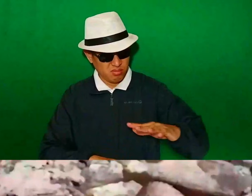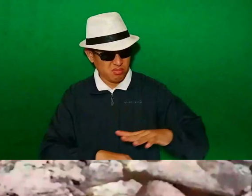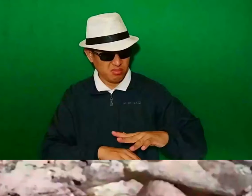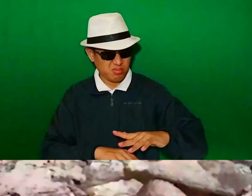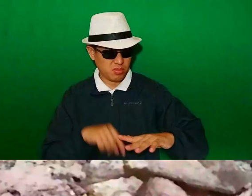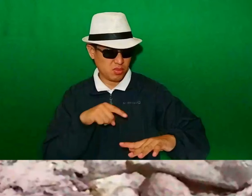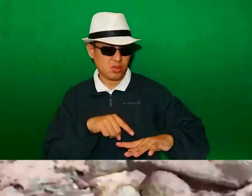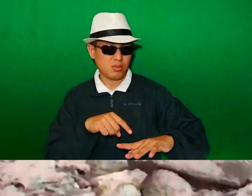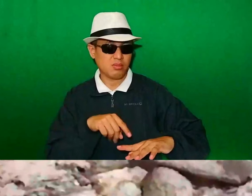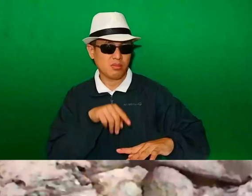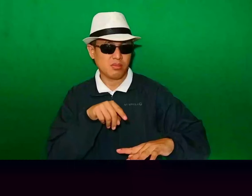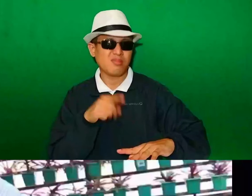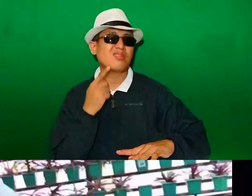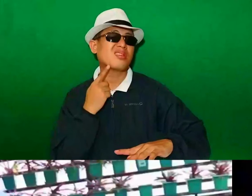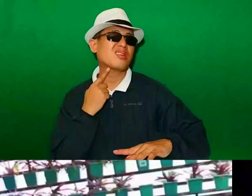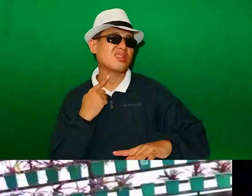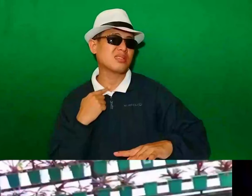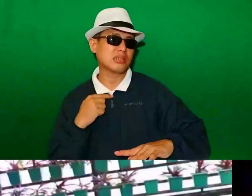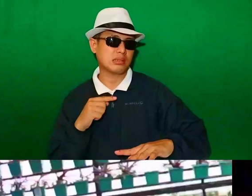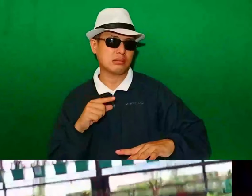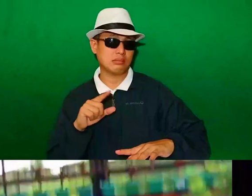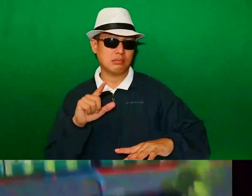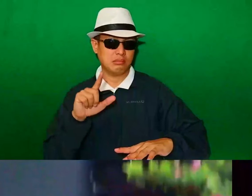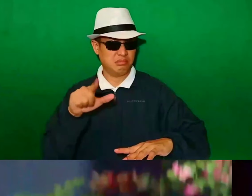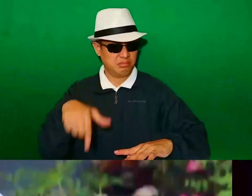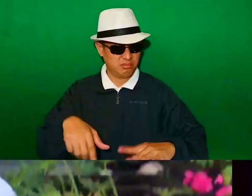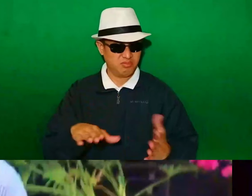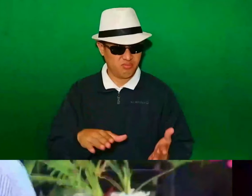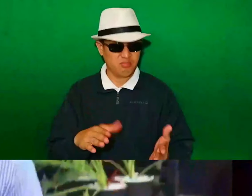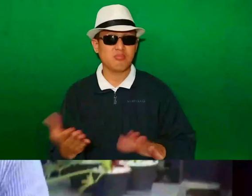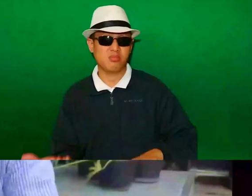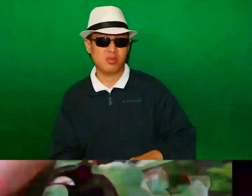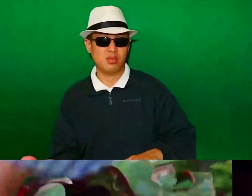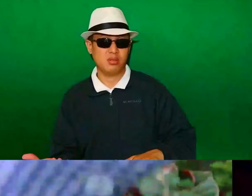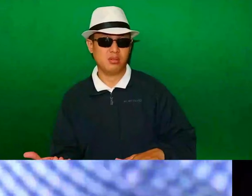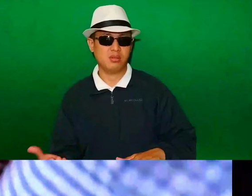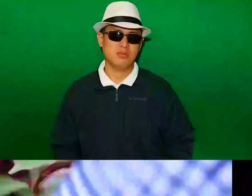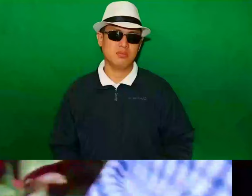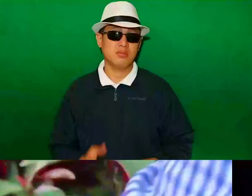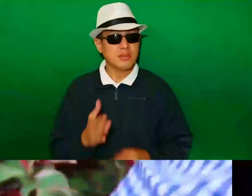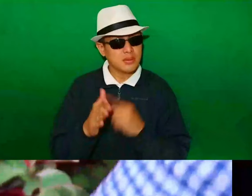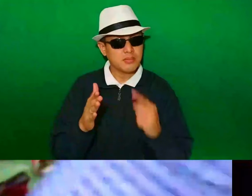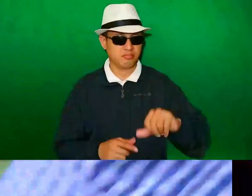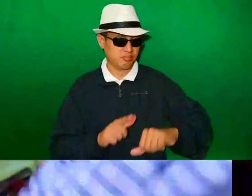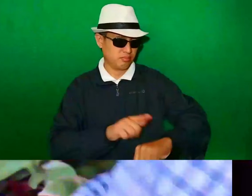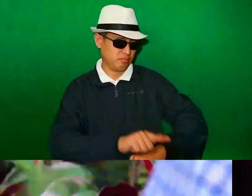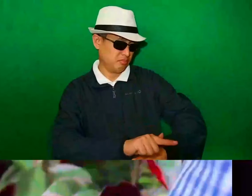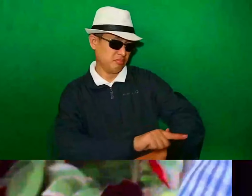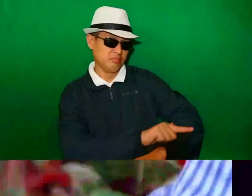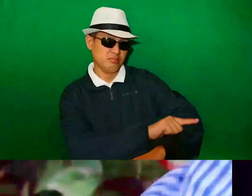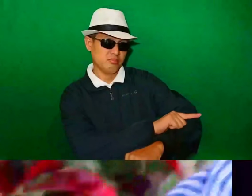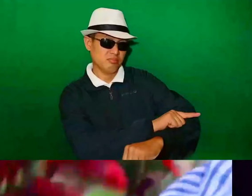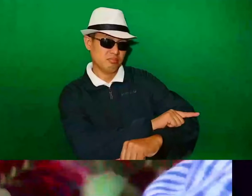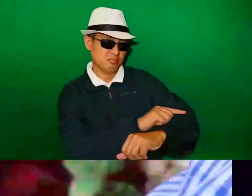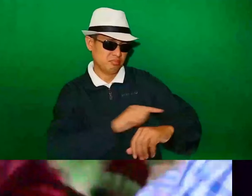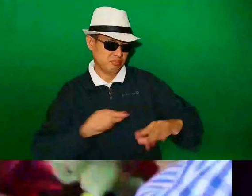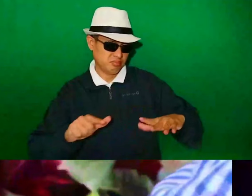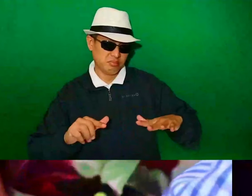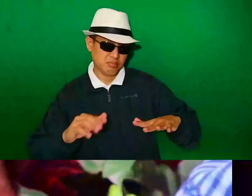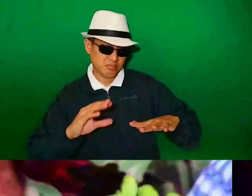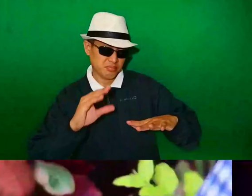may become a part of a food chain. But if they land on the soil, like this landscape over here, they will search for cracks in which